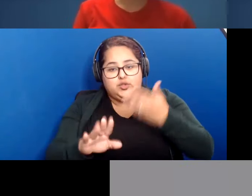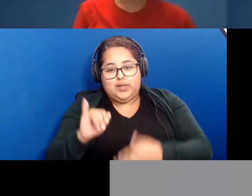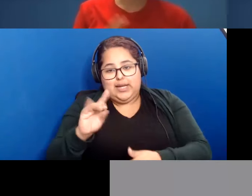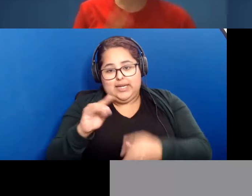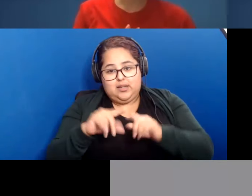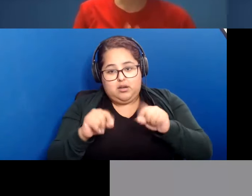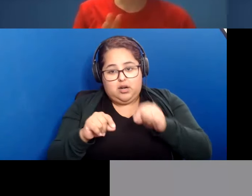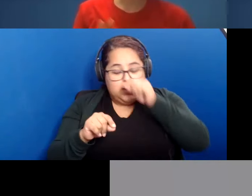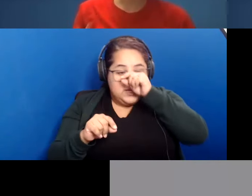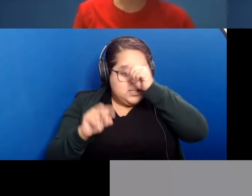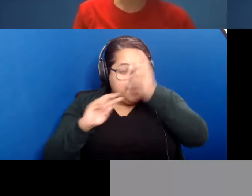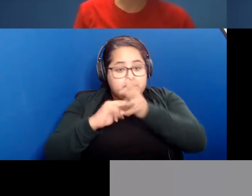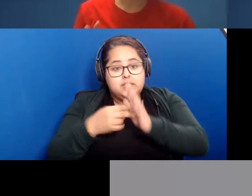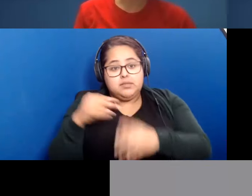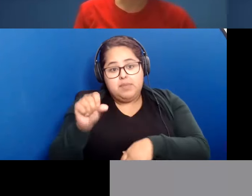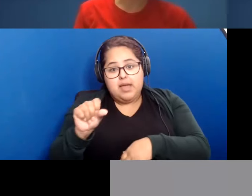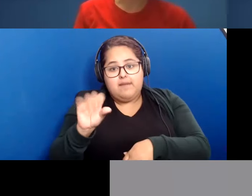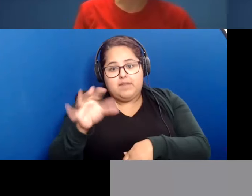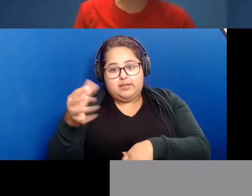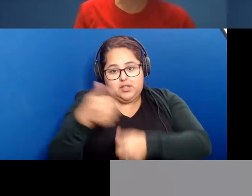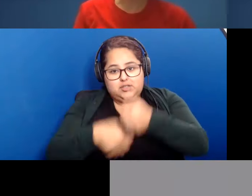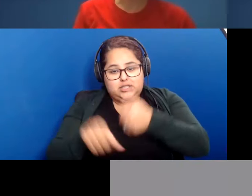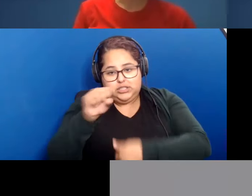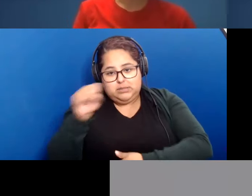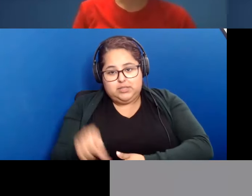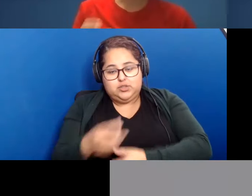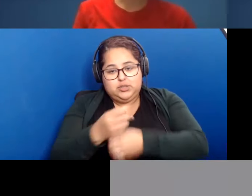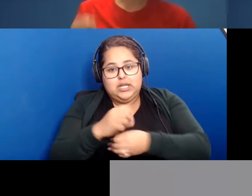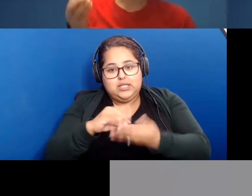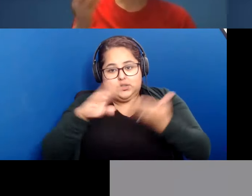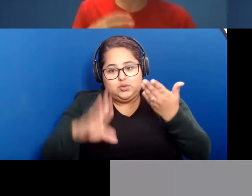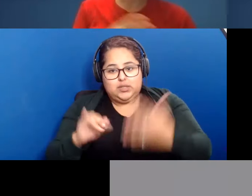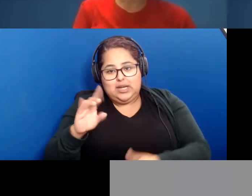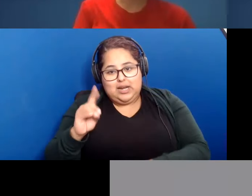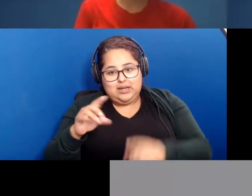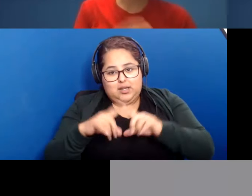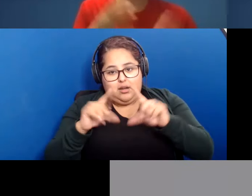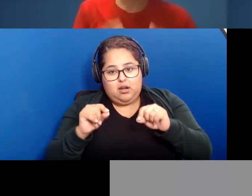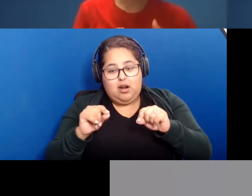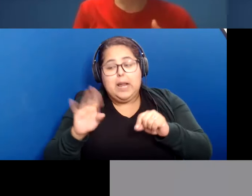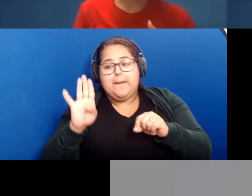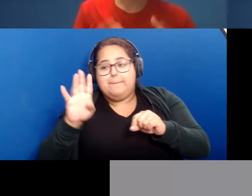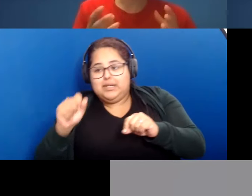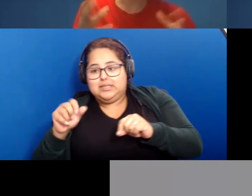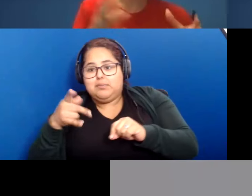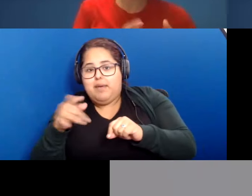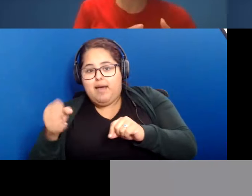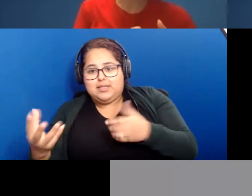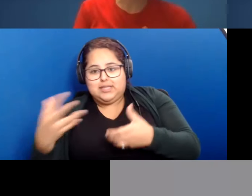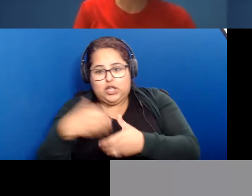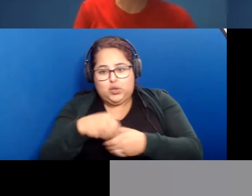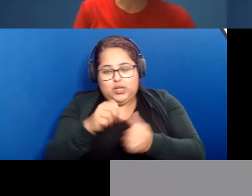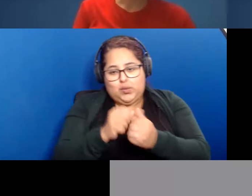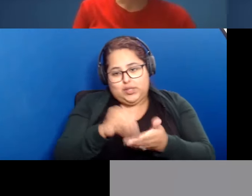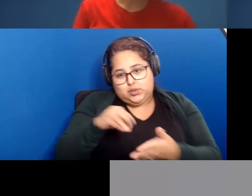So you pay $5 per semester to get a student ID card, and the bus pass is included in that bus pass. I'm sorry, in that